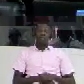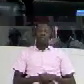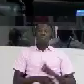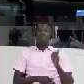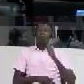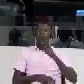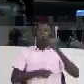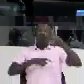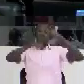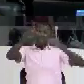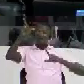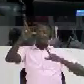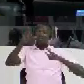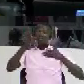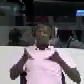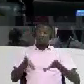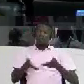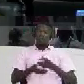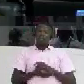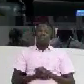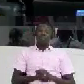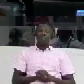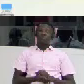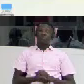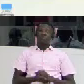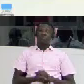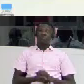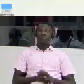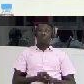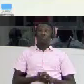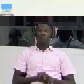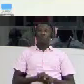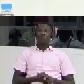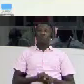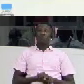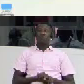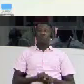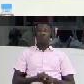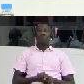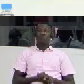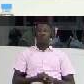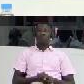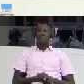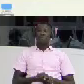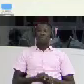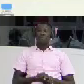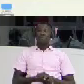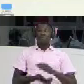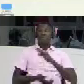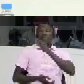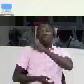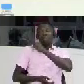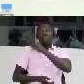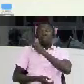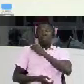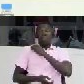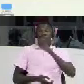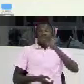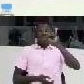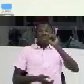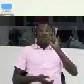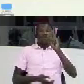position? lan mooy sa maxaama ak ci yan maxaama nga tollu jamono ji. chief superintendent. I'm a chief